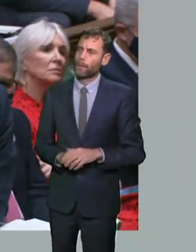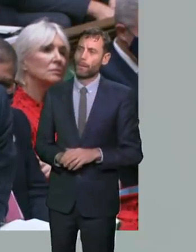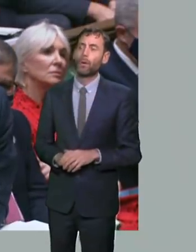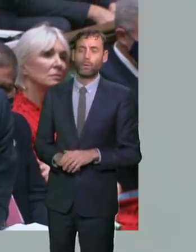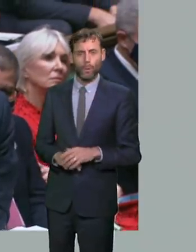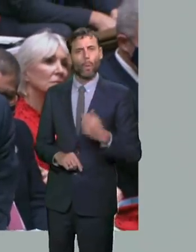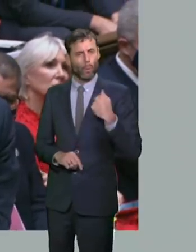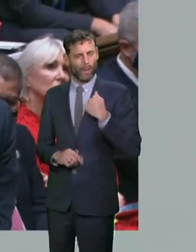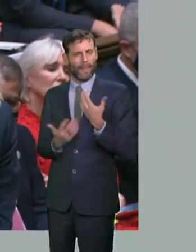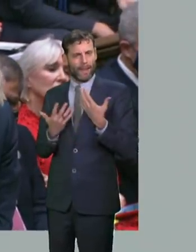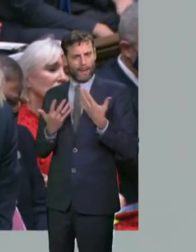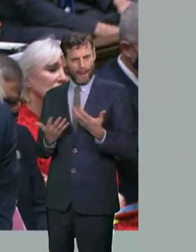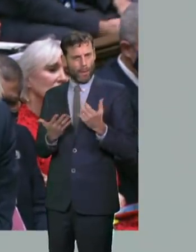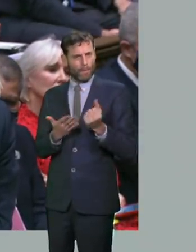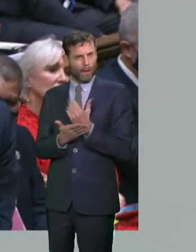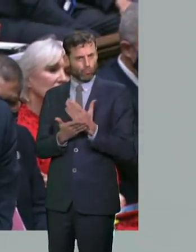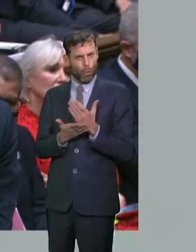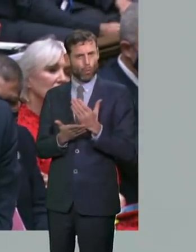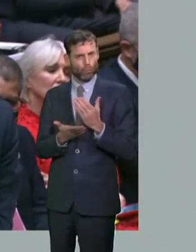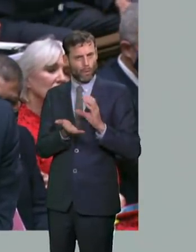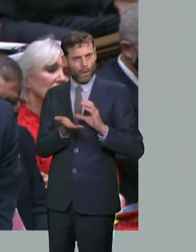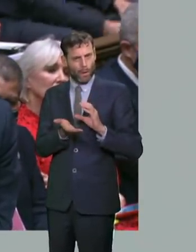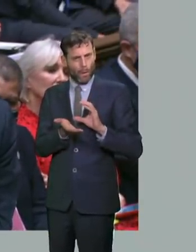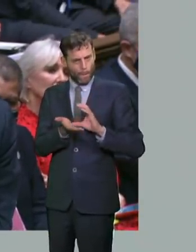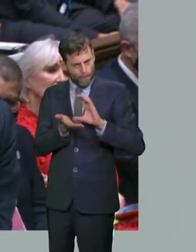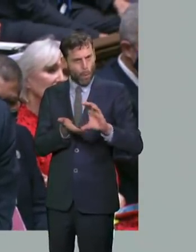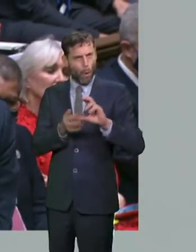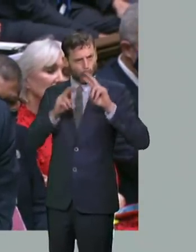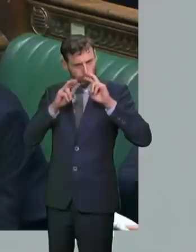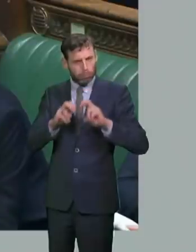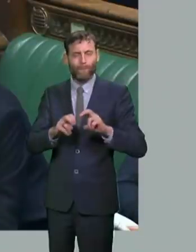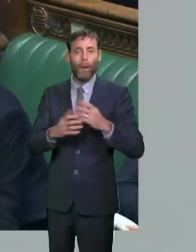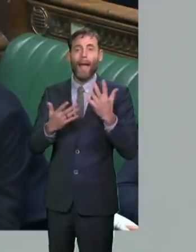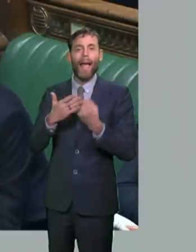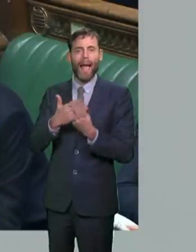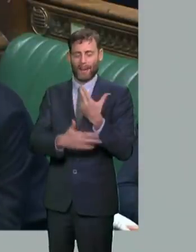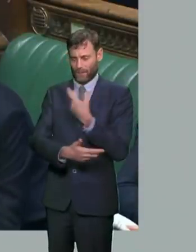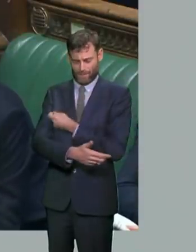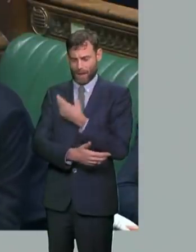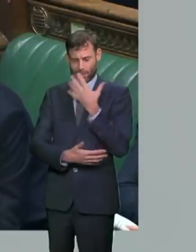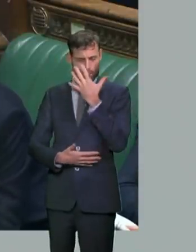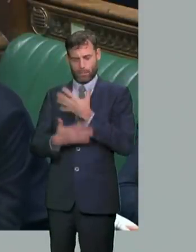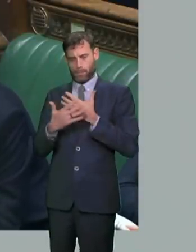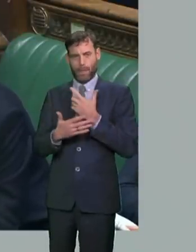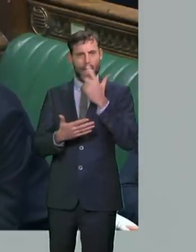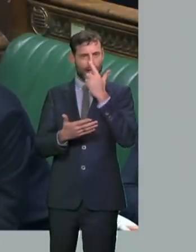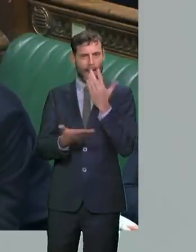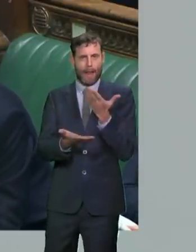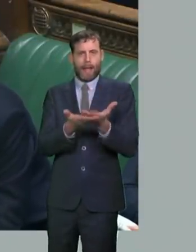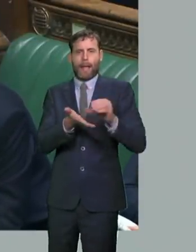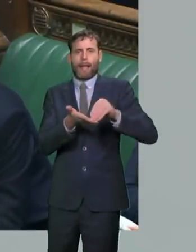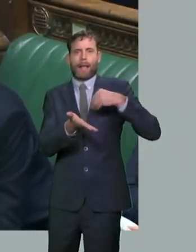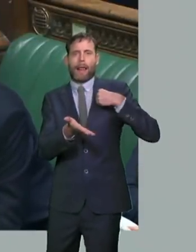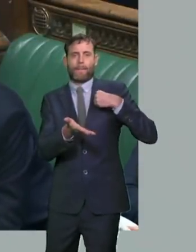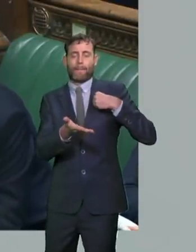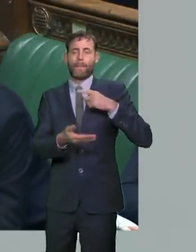we're putting more money in to gather evidence for claims such as the one that he describes. But I want to repeat